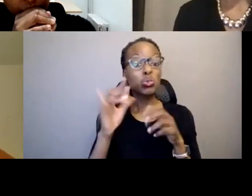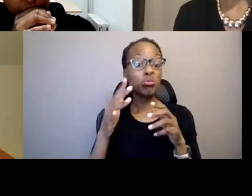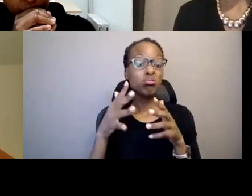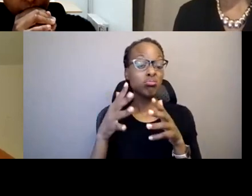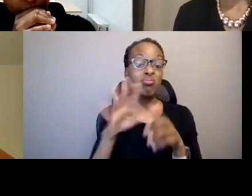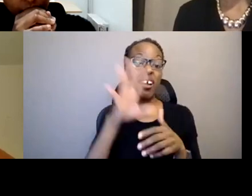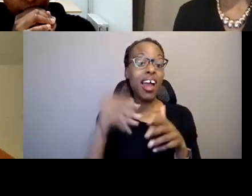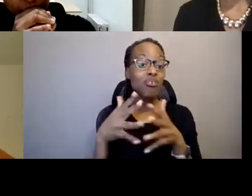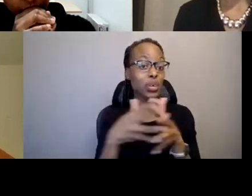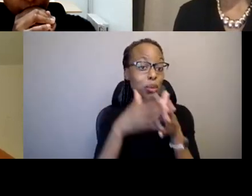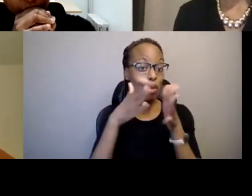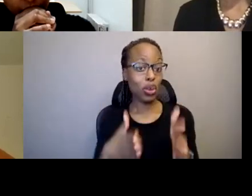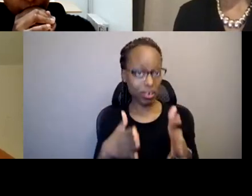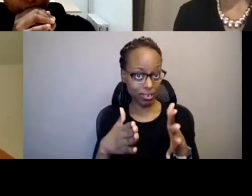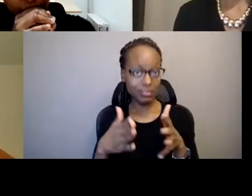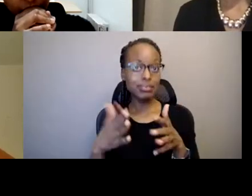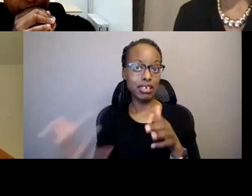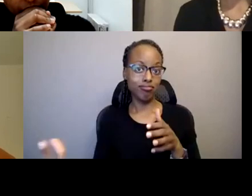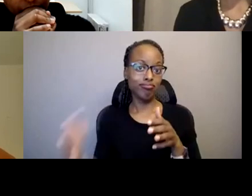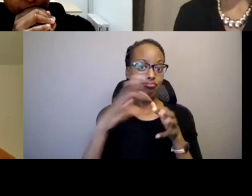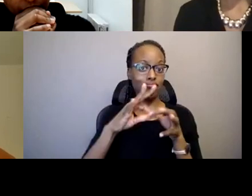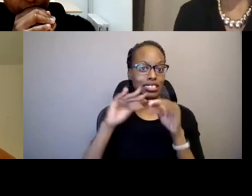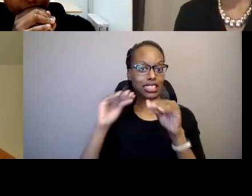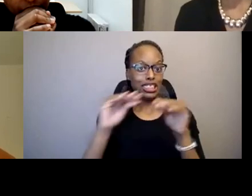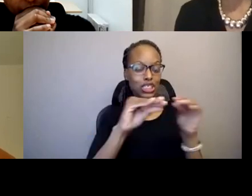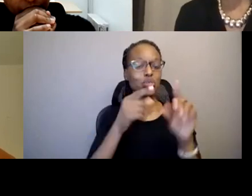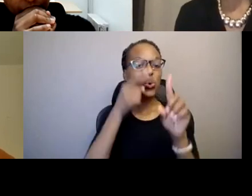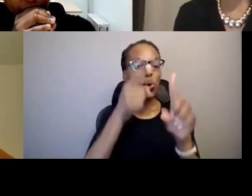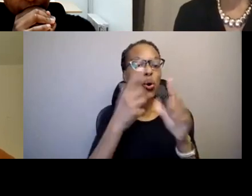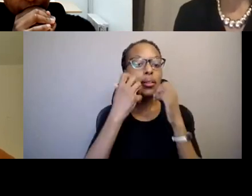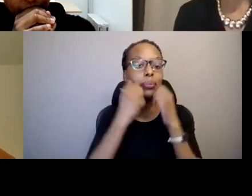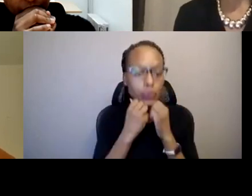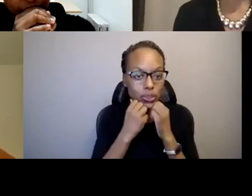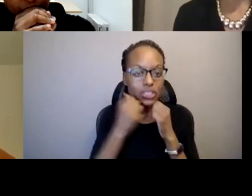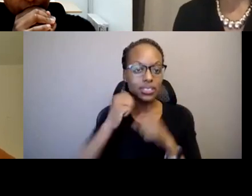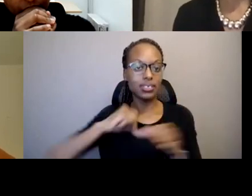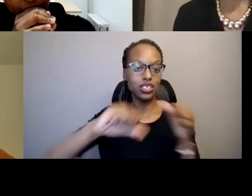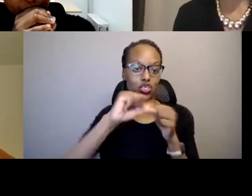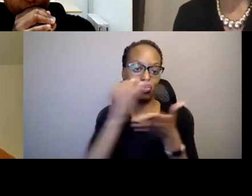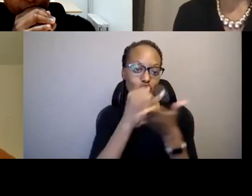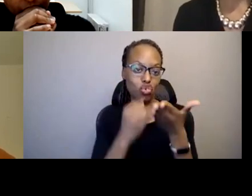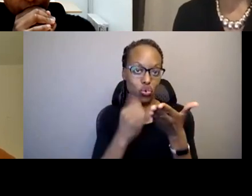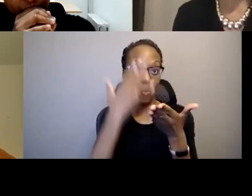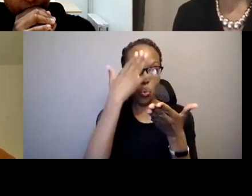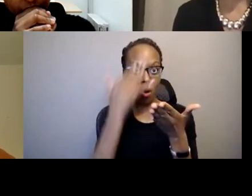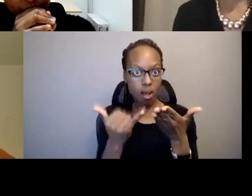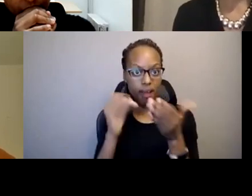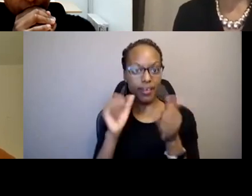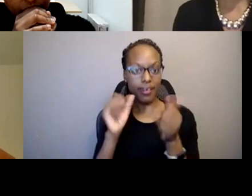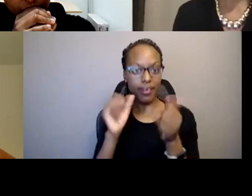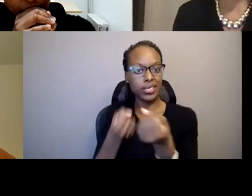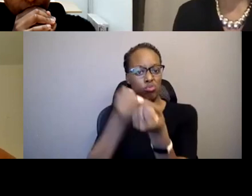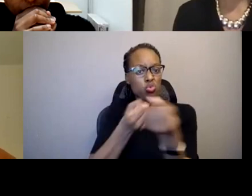practice with us. We want to appreciate each other's art so that we can vouch and support each other. And we hope